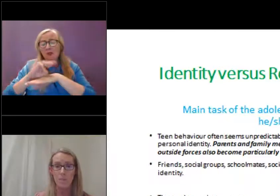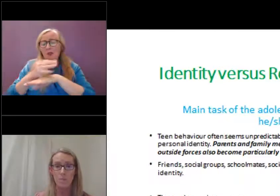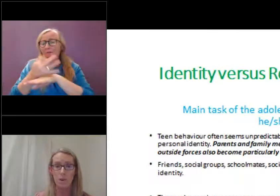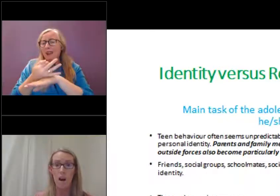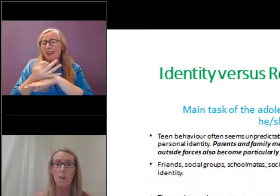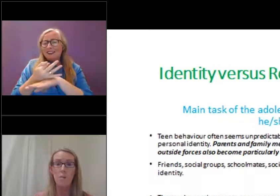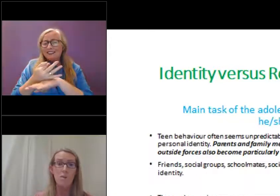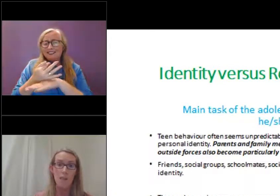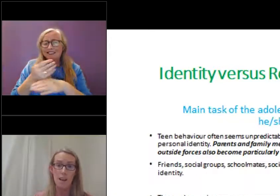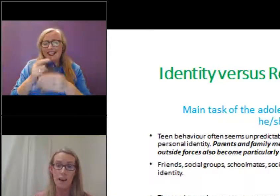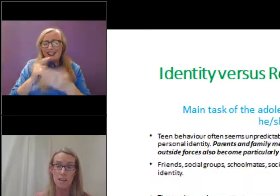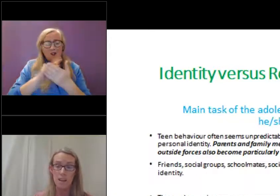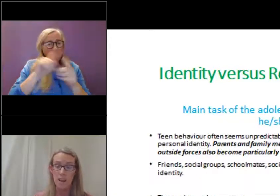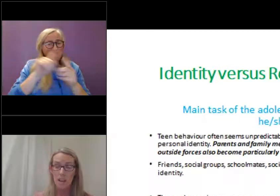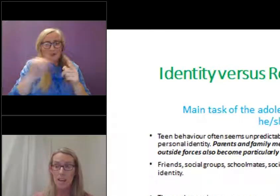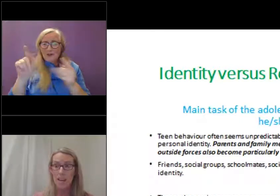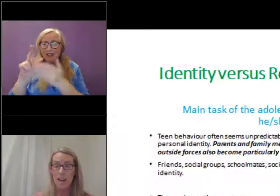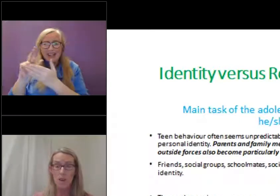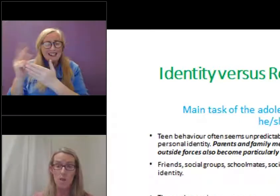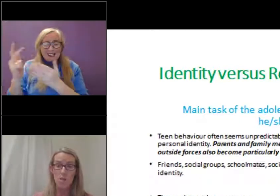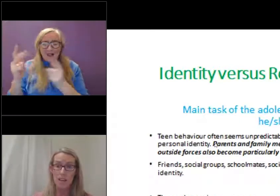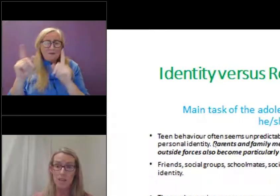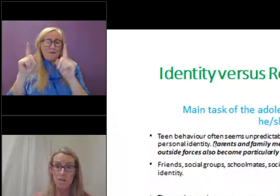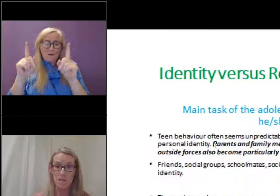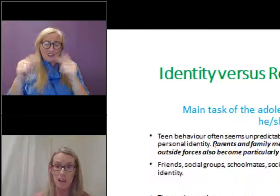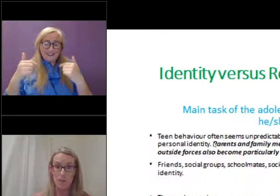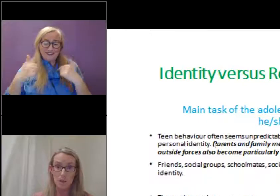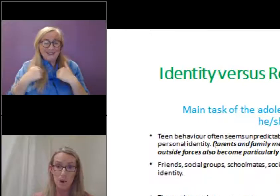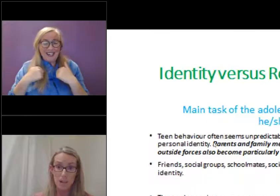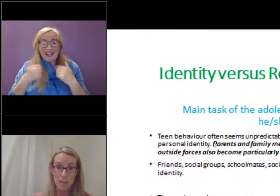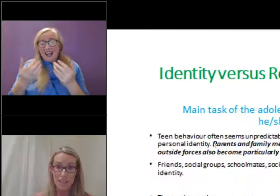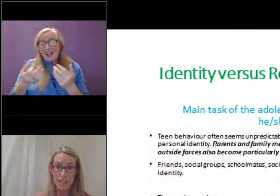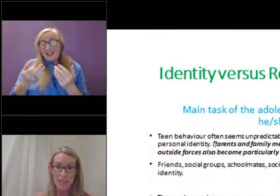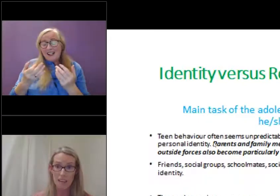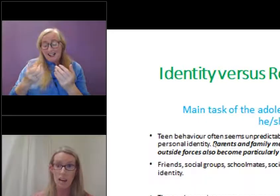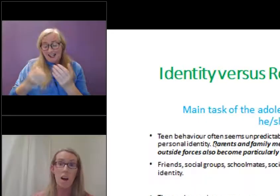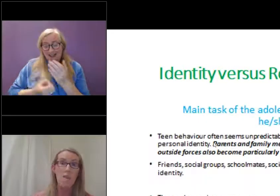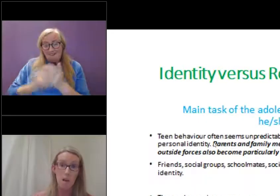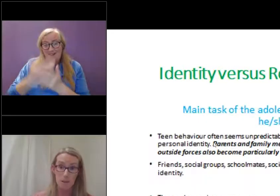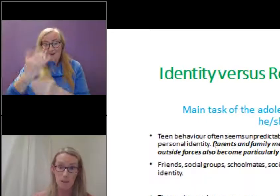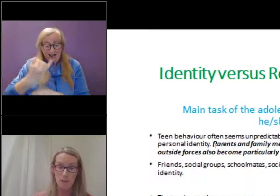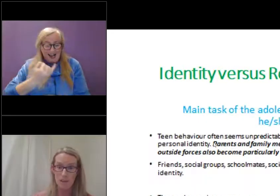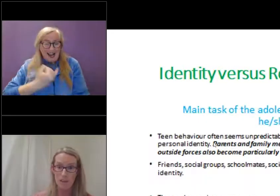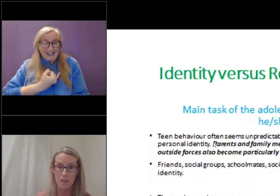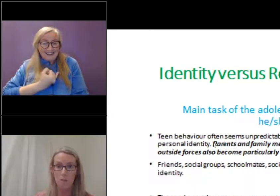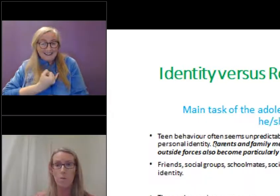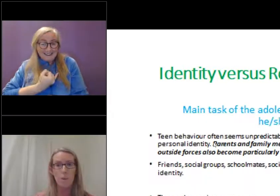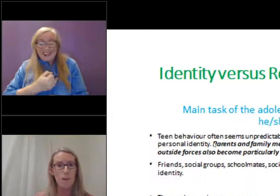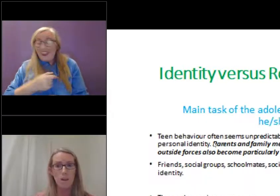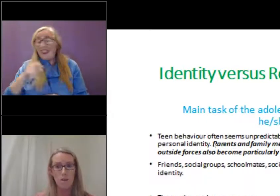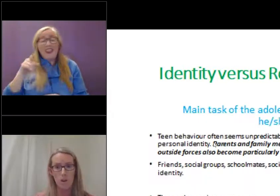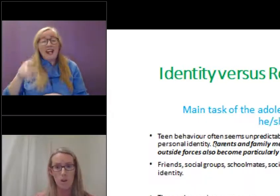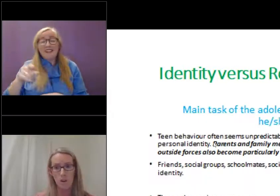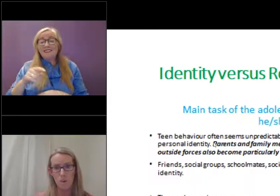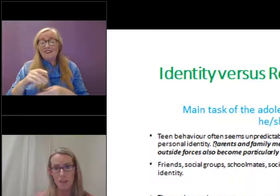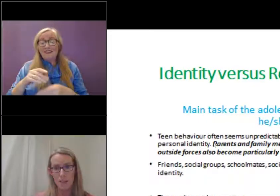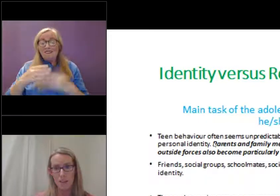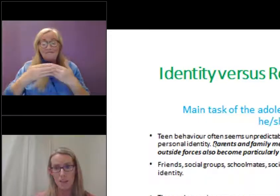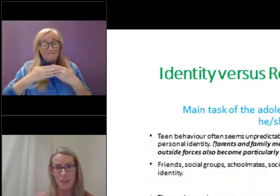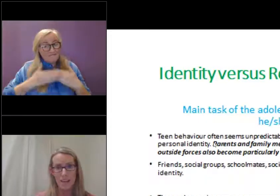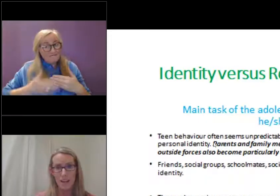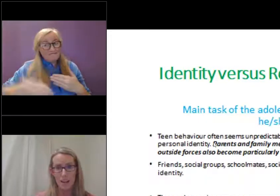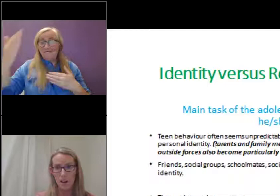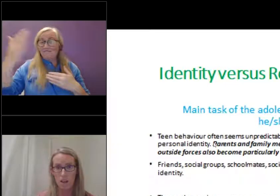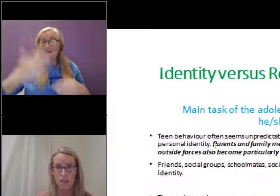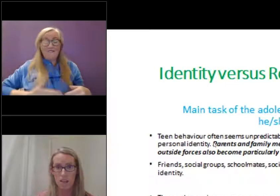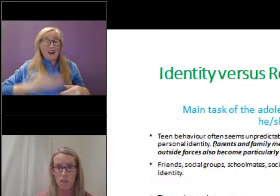18 years, but I would feel that gaining your own sense of self and your own identity is a lifelong process. So don't be worried if your young person